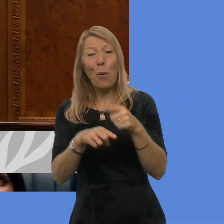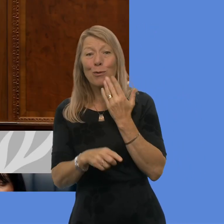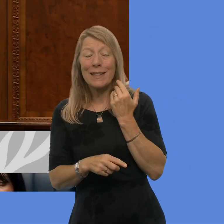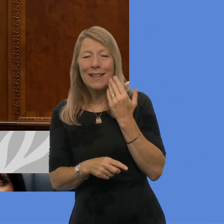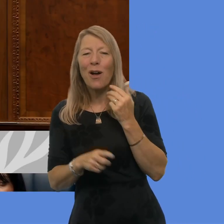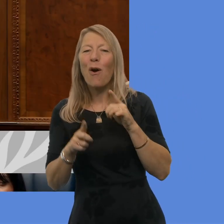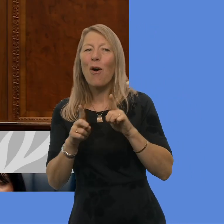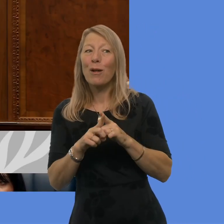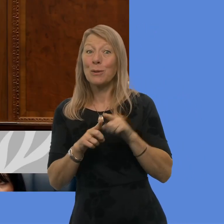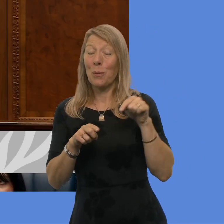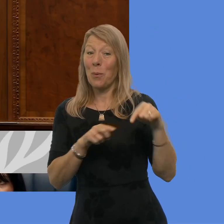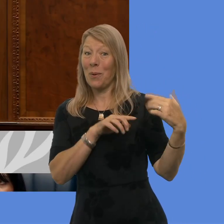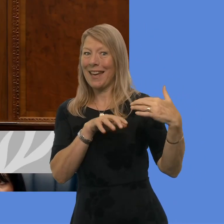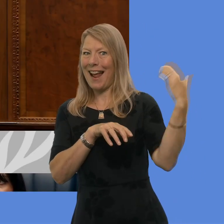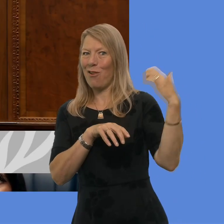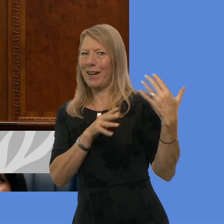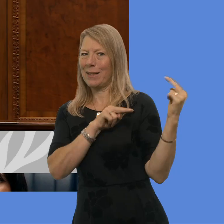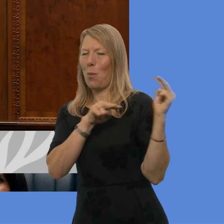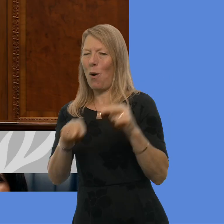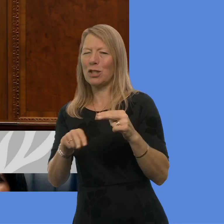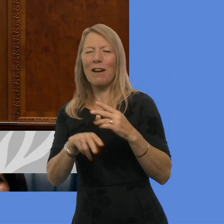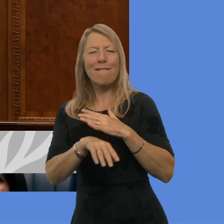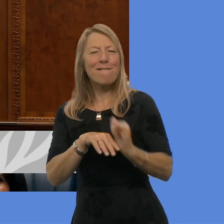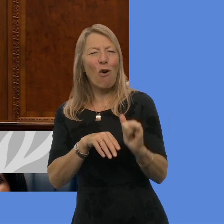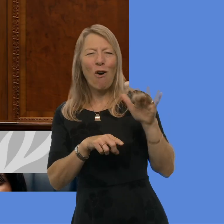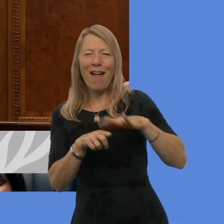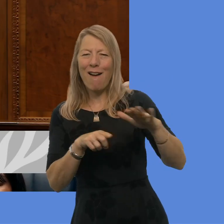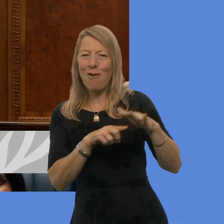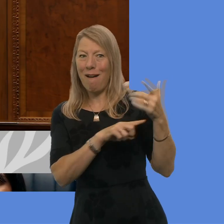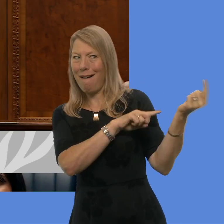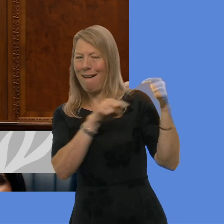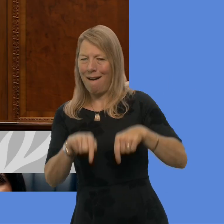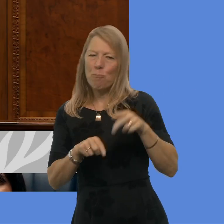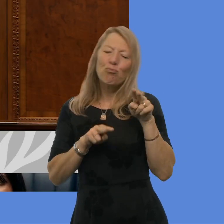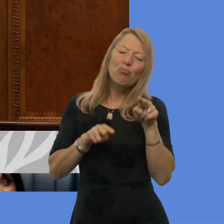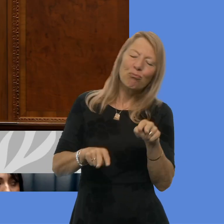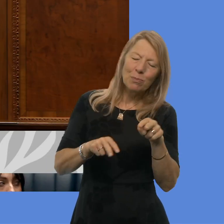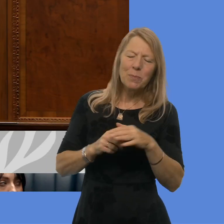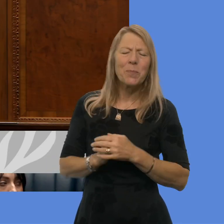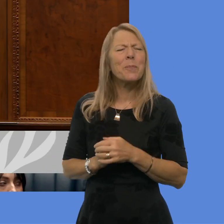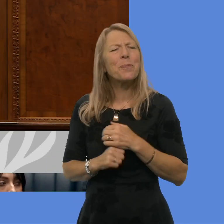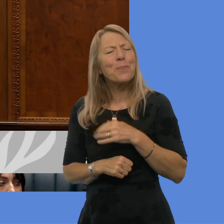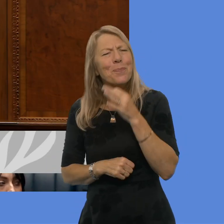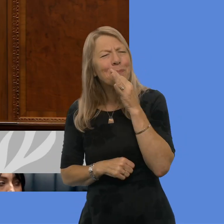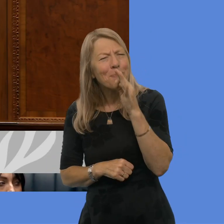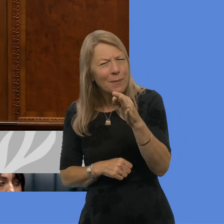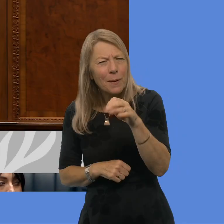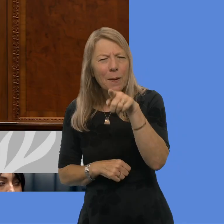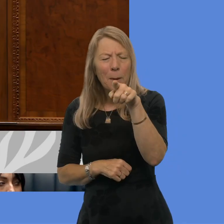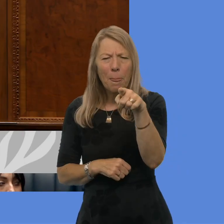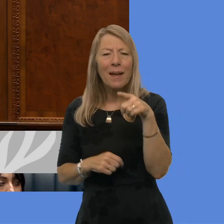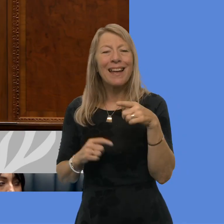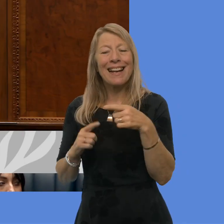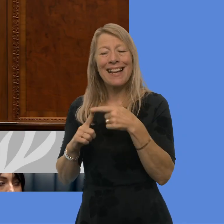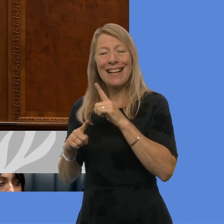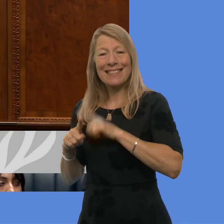in the gallery today for their fantastic work on the area. Could you outline what impact the fact that the Executive have agreed